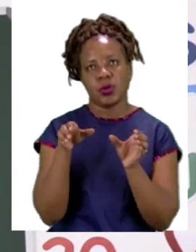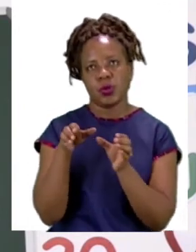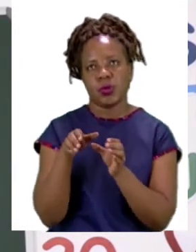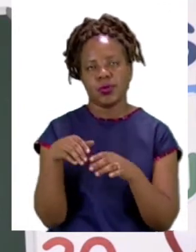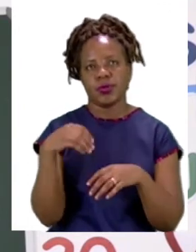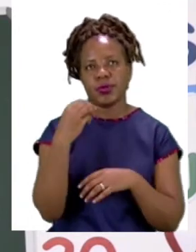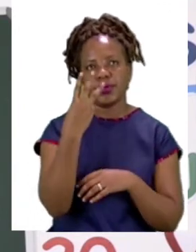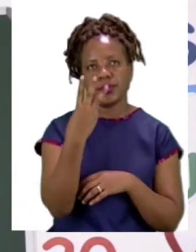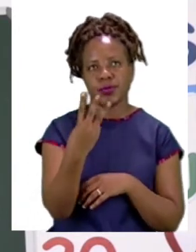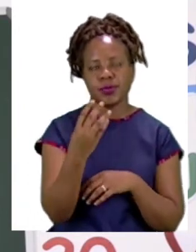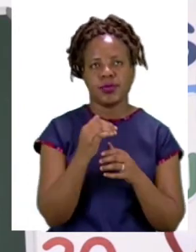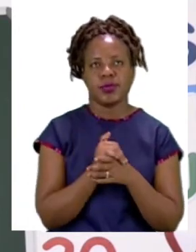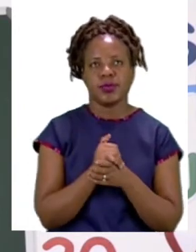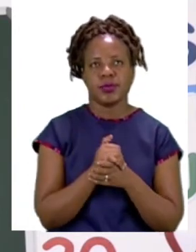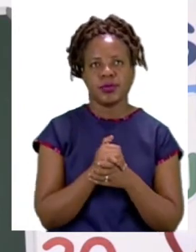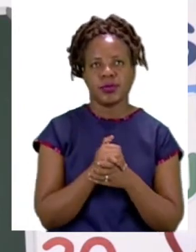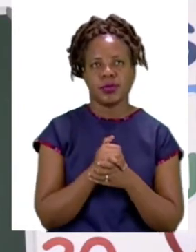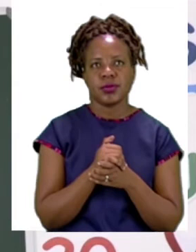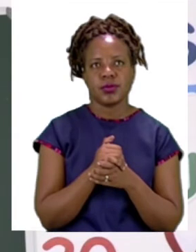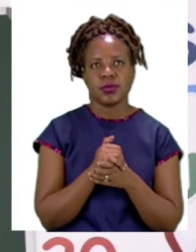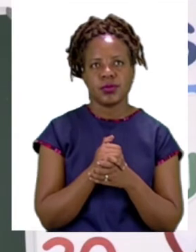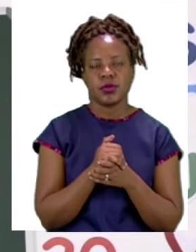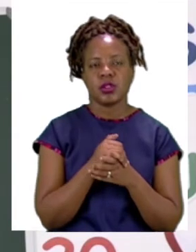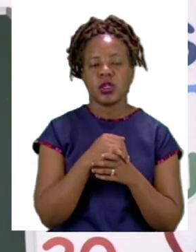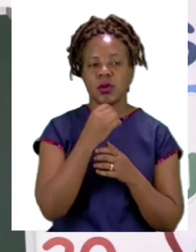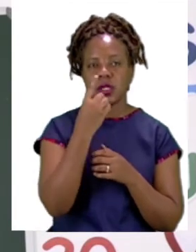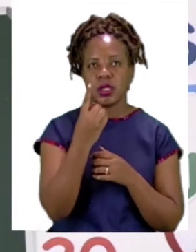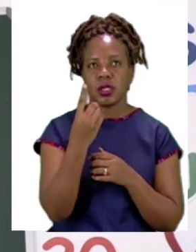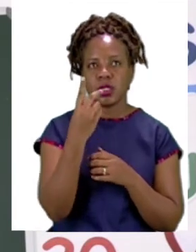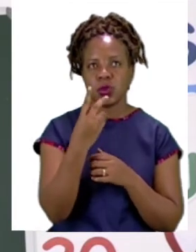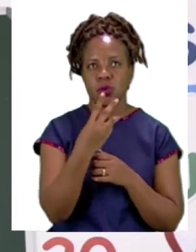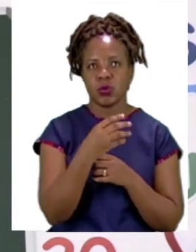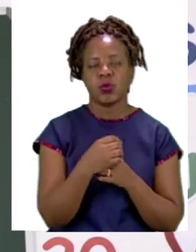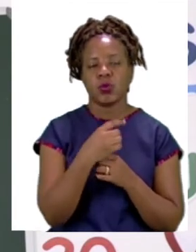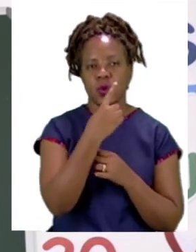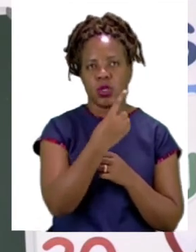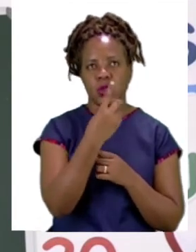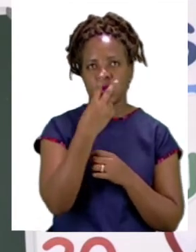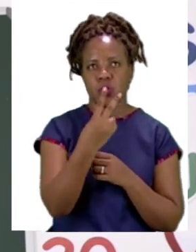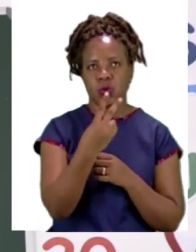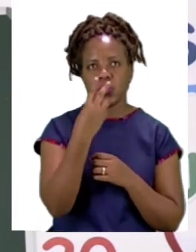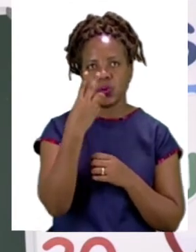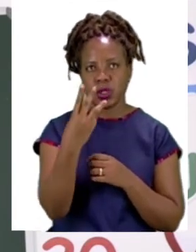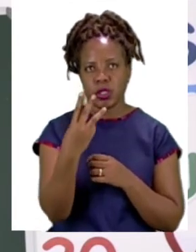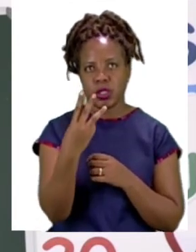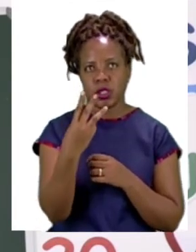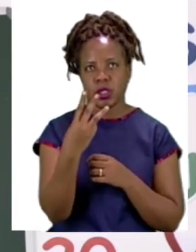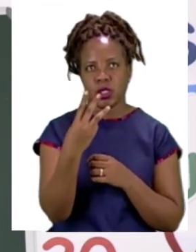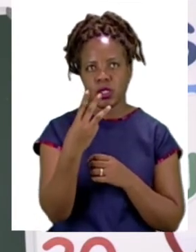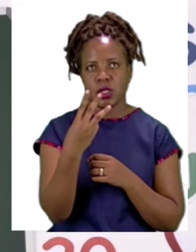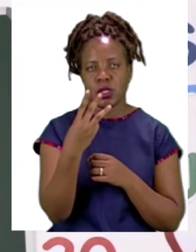as well. So we are going to start by counting 1, 2, 3.